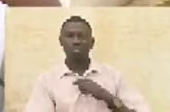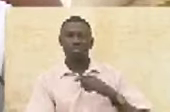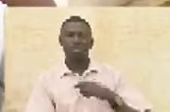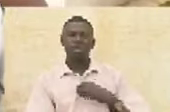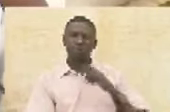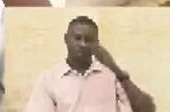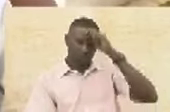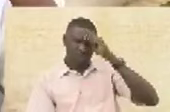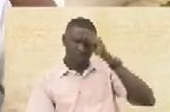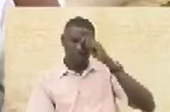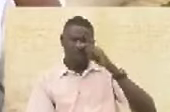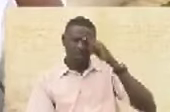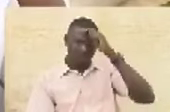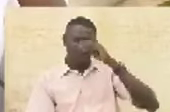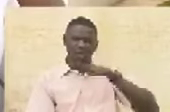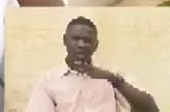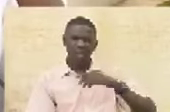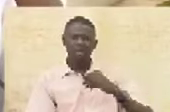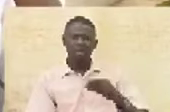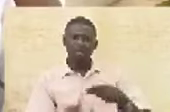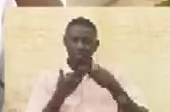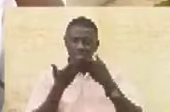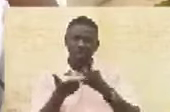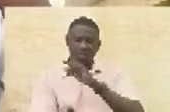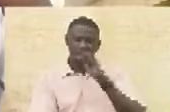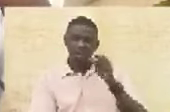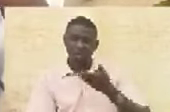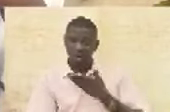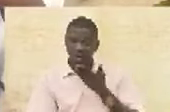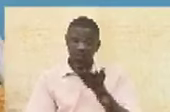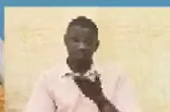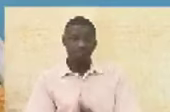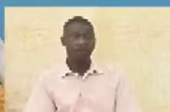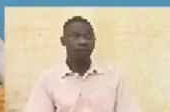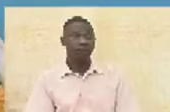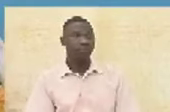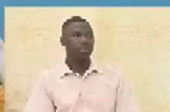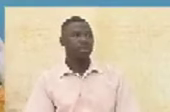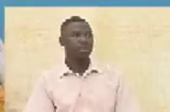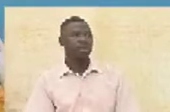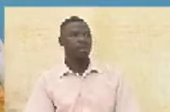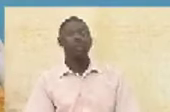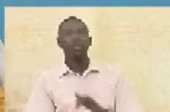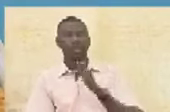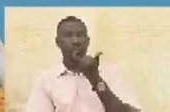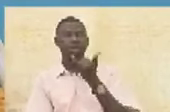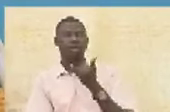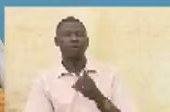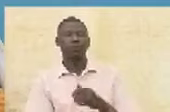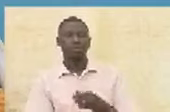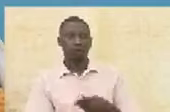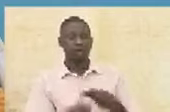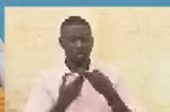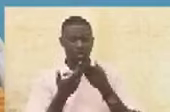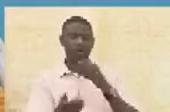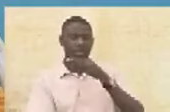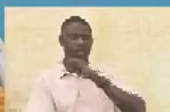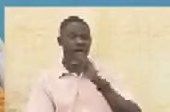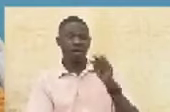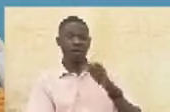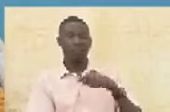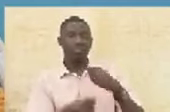inata tolale bang albeme nyambo kangolu ha yes ya tola yes he was named after